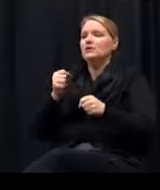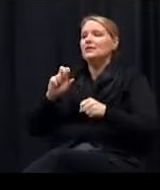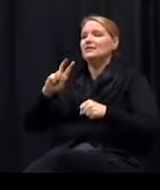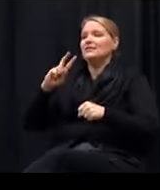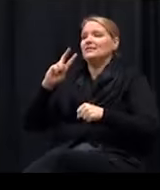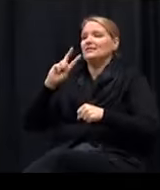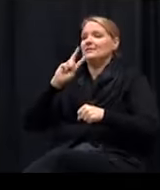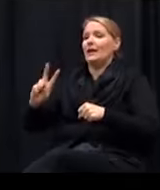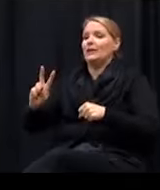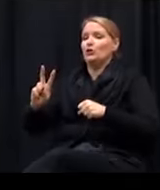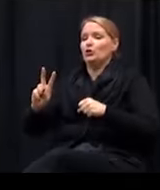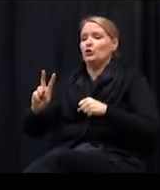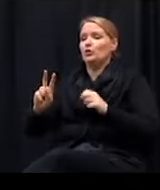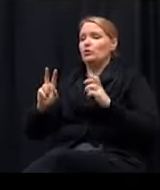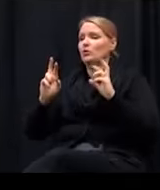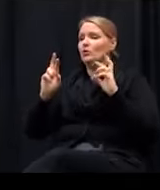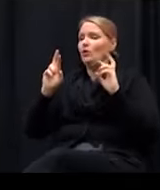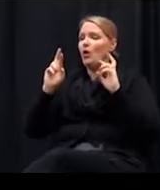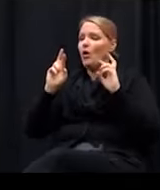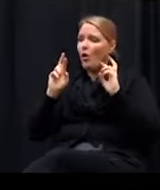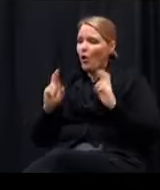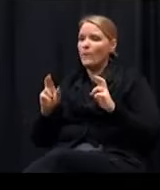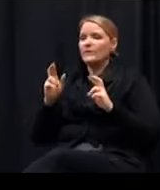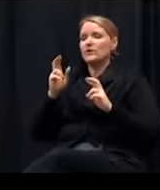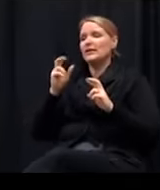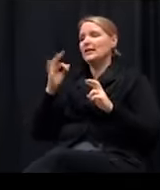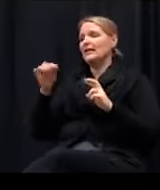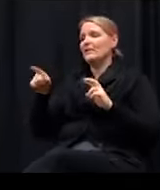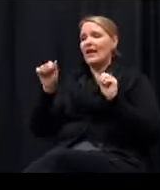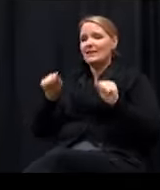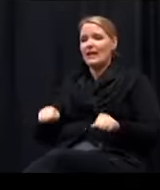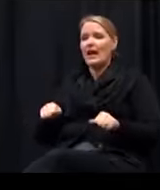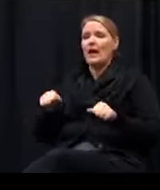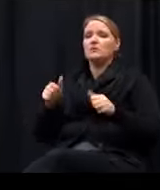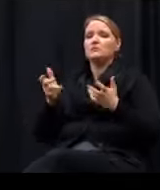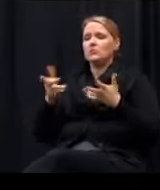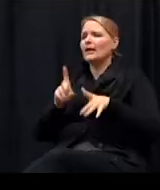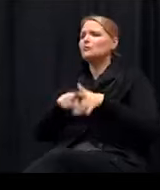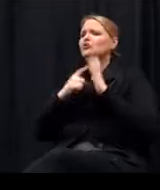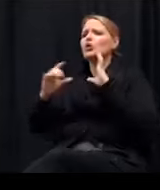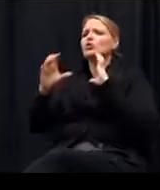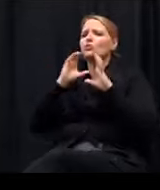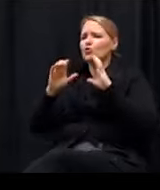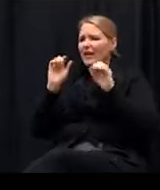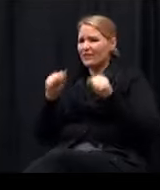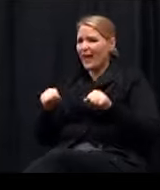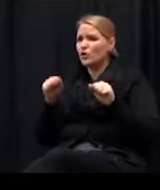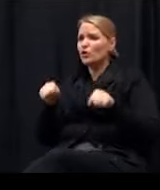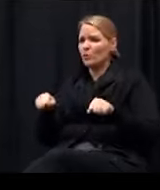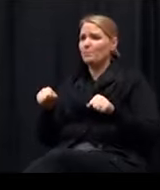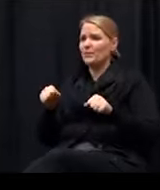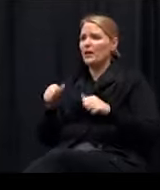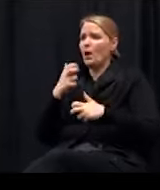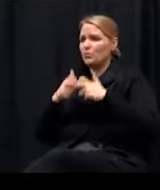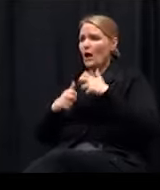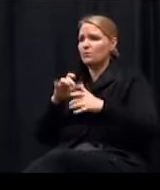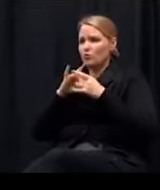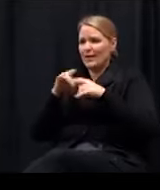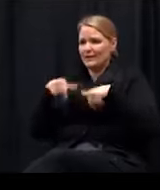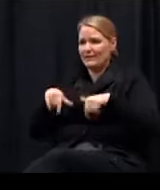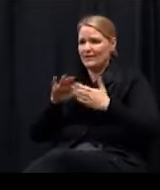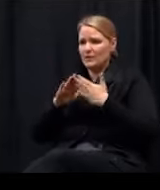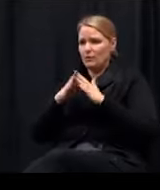year, hopefully if they're able to start communicate, which once again can be a big problem working with this